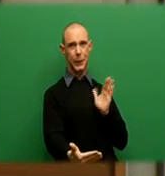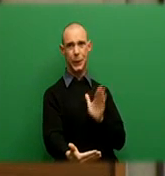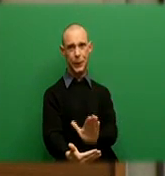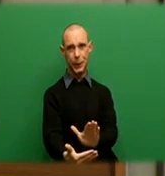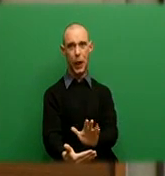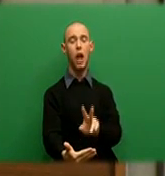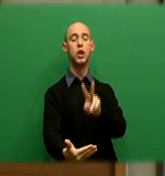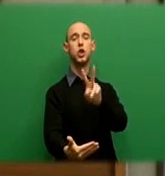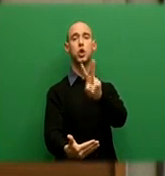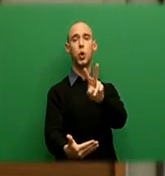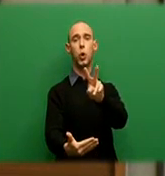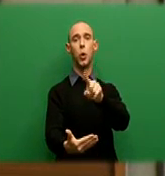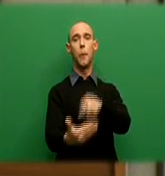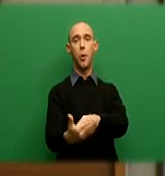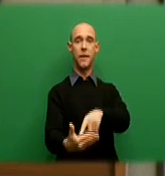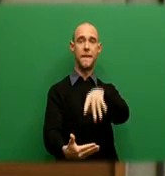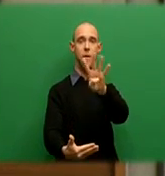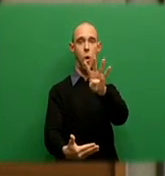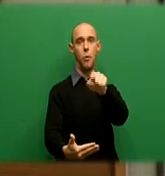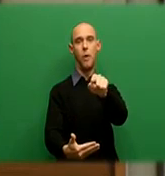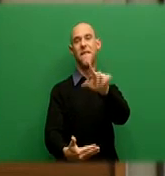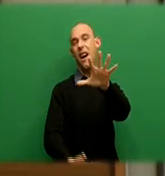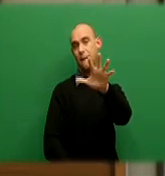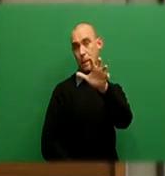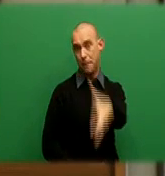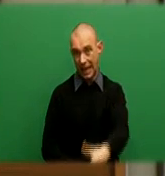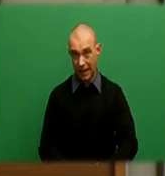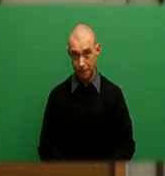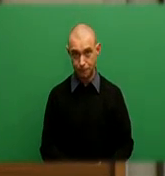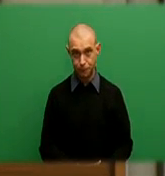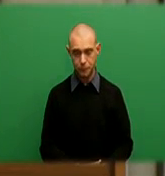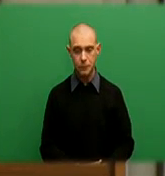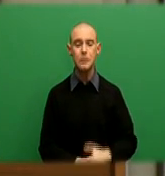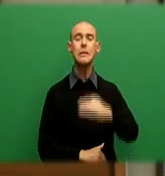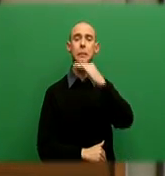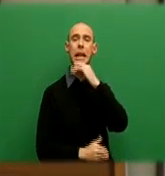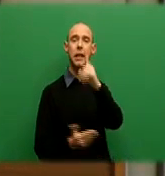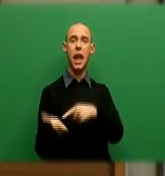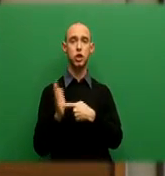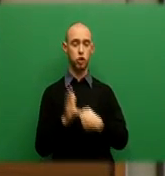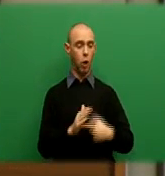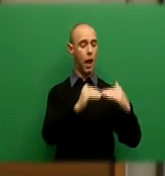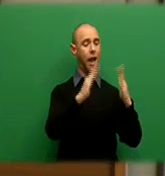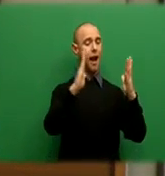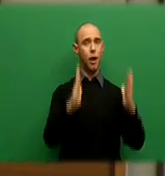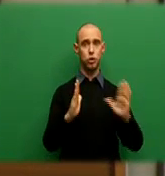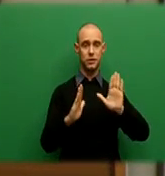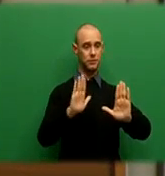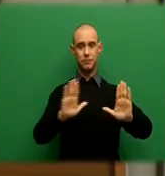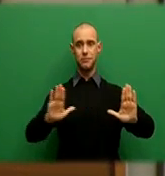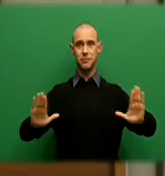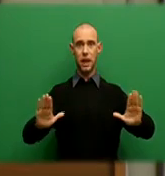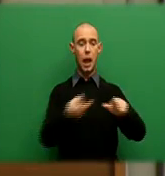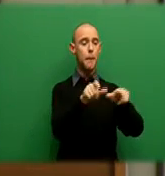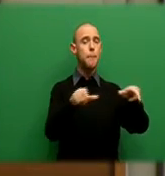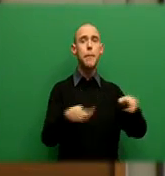earlier. Growth in consumption expenditure by households increased in the final quarter of 2015, but